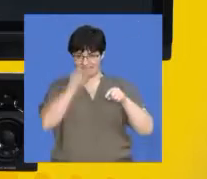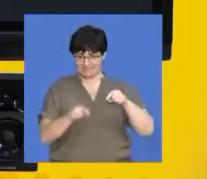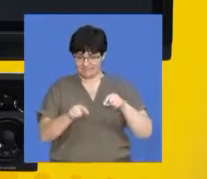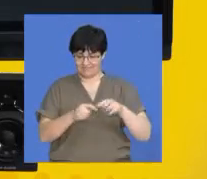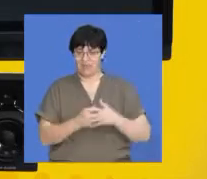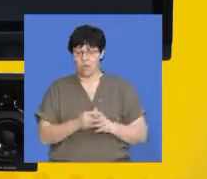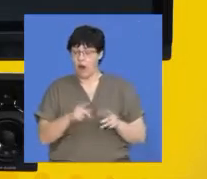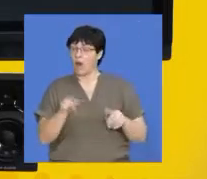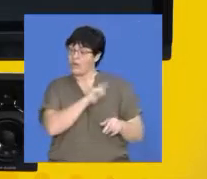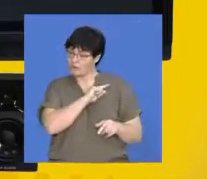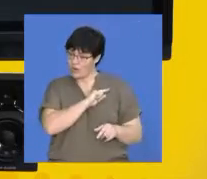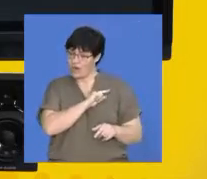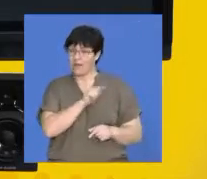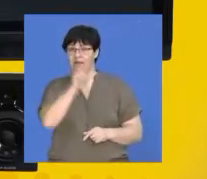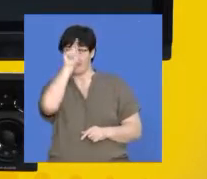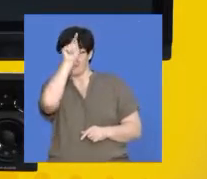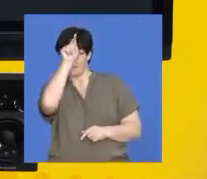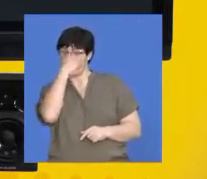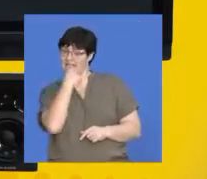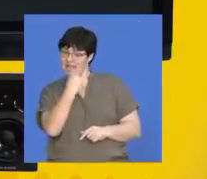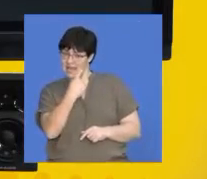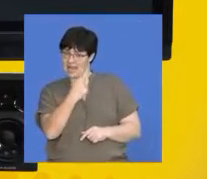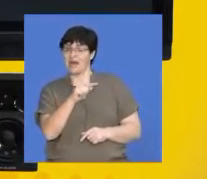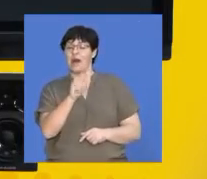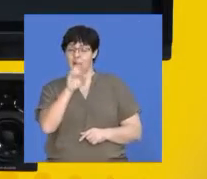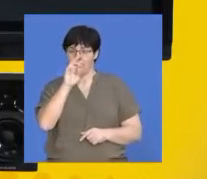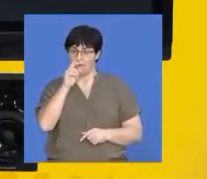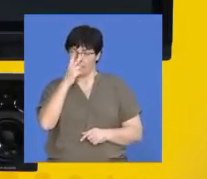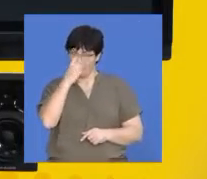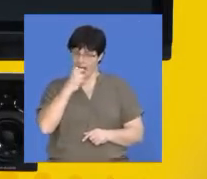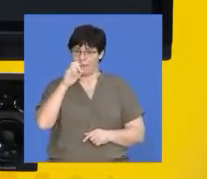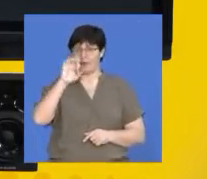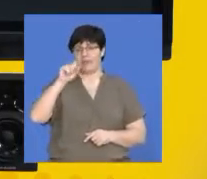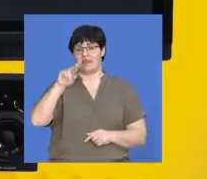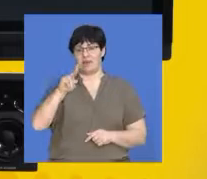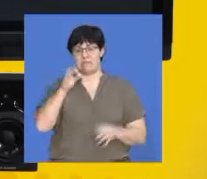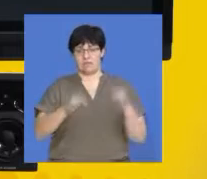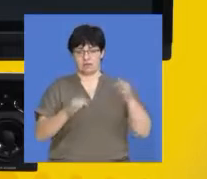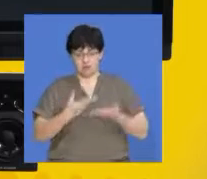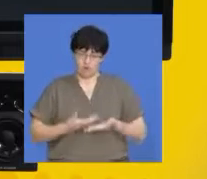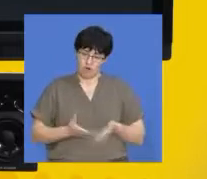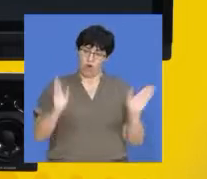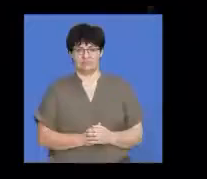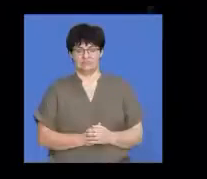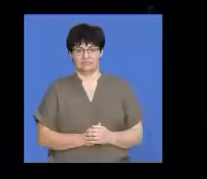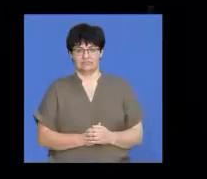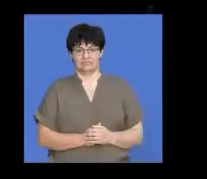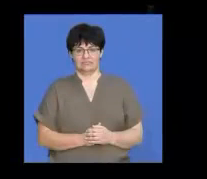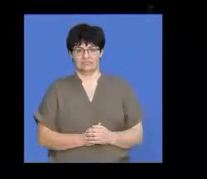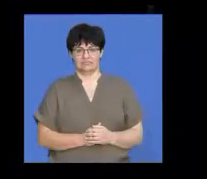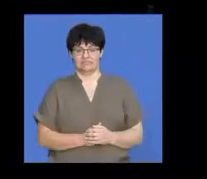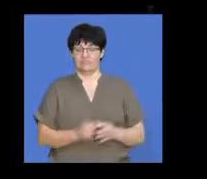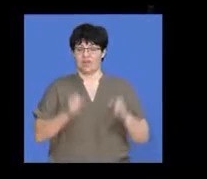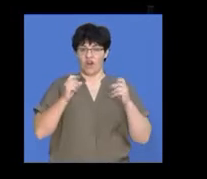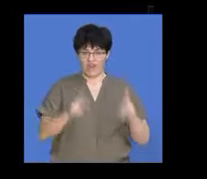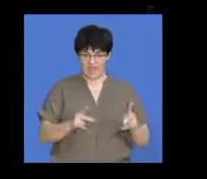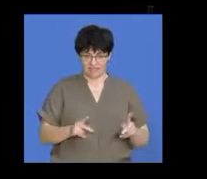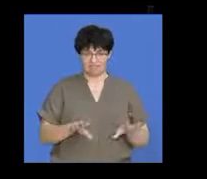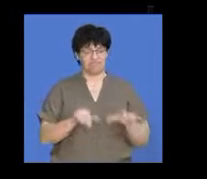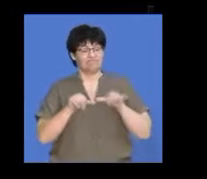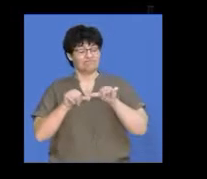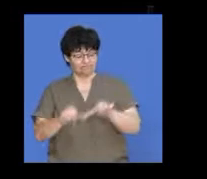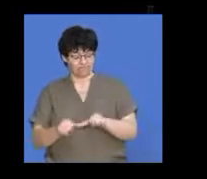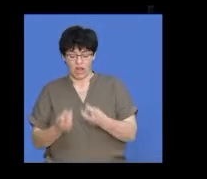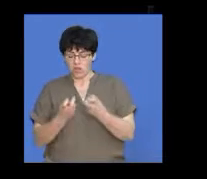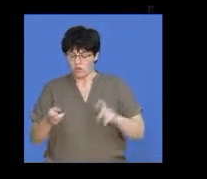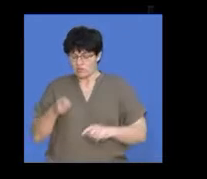that the caption is about why the Black Panther Party launched the breakfast programs. Okay, let's carry on. The source